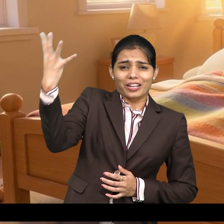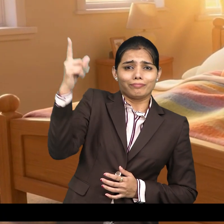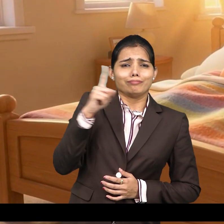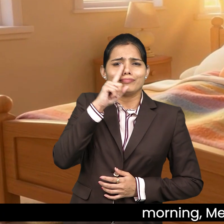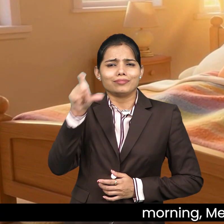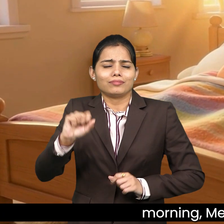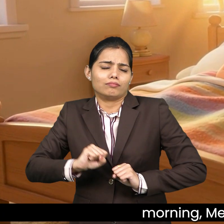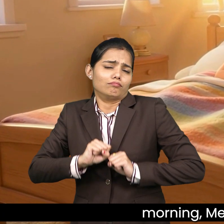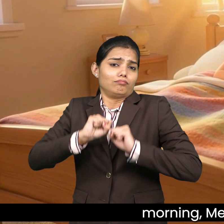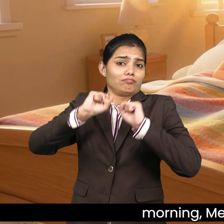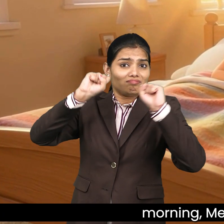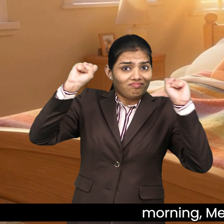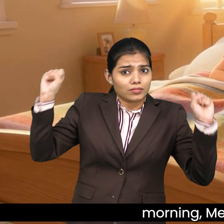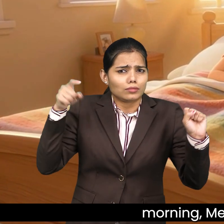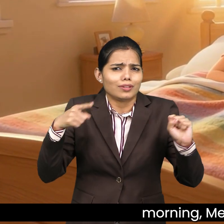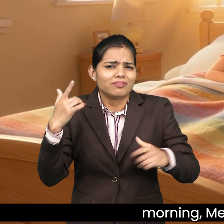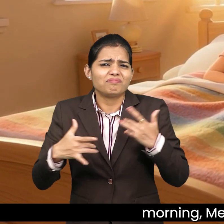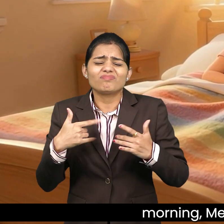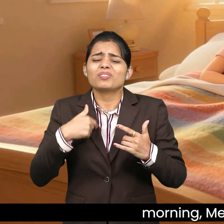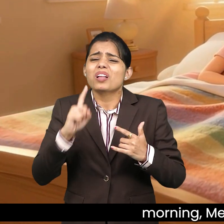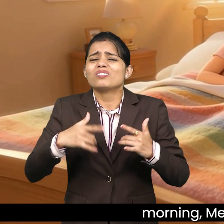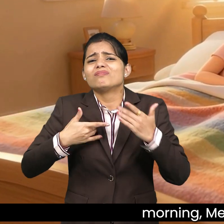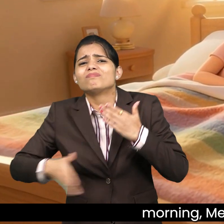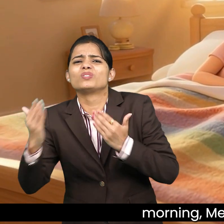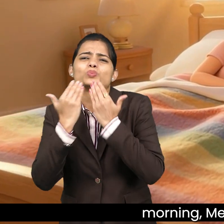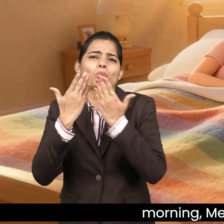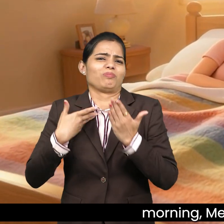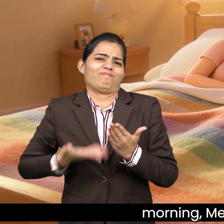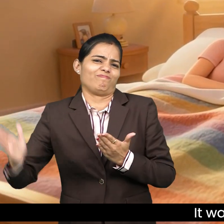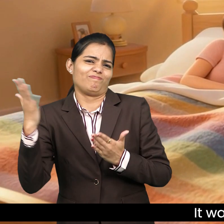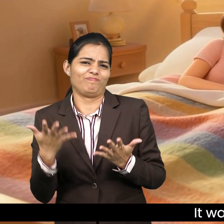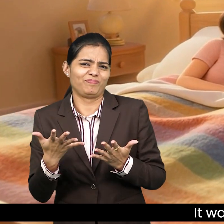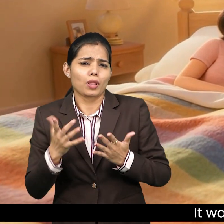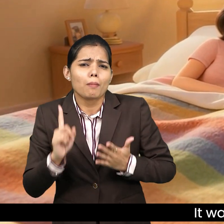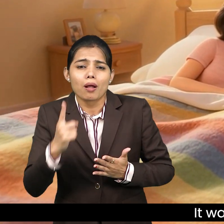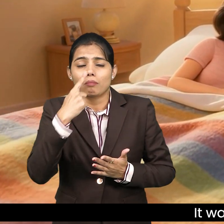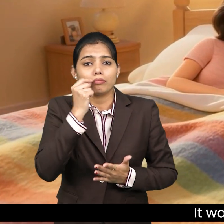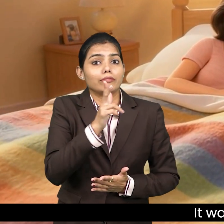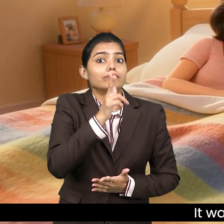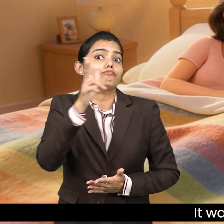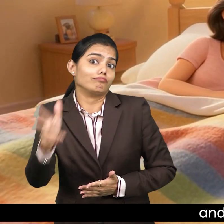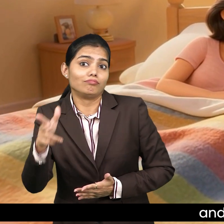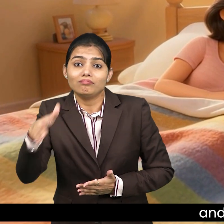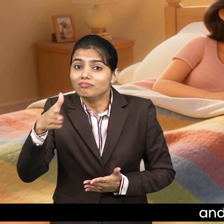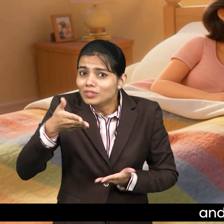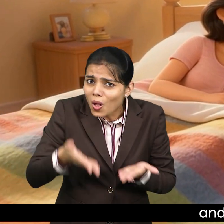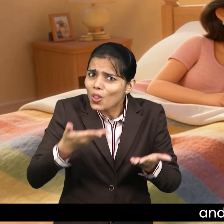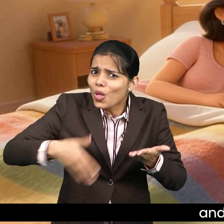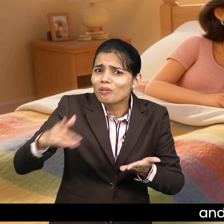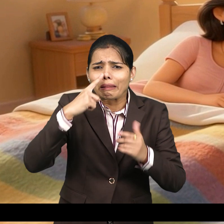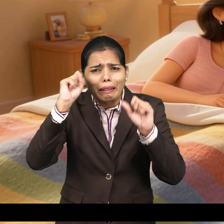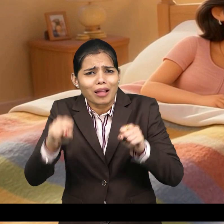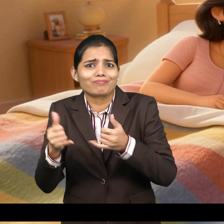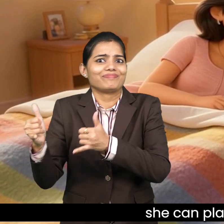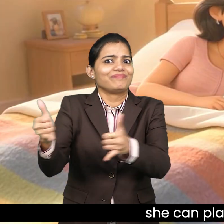One sunny morning, Meena woke up very excited. It was a no-school day and her parents